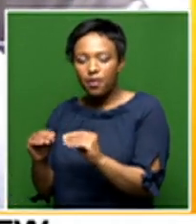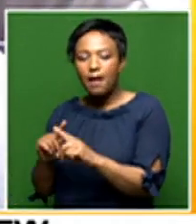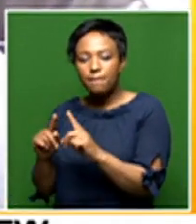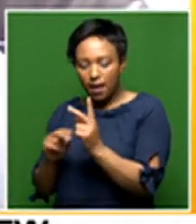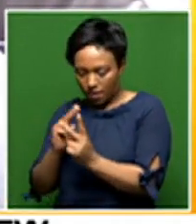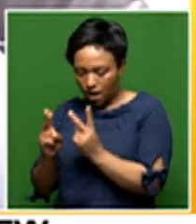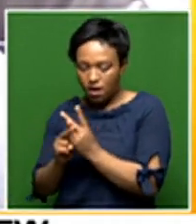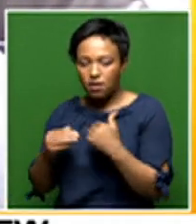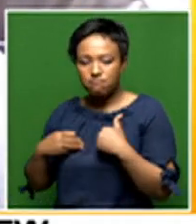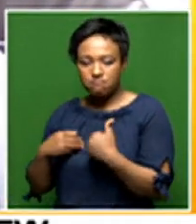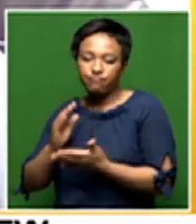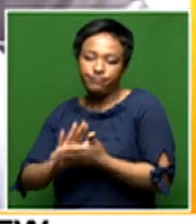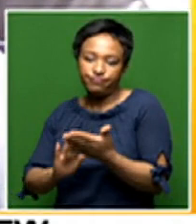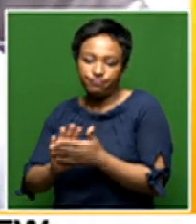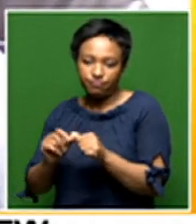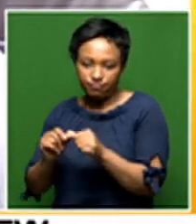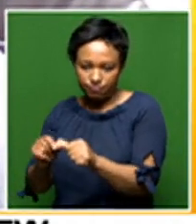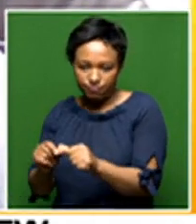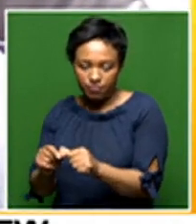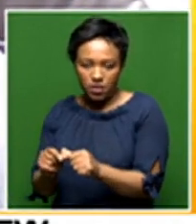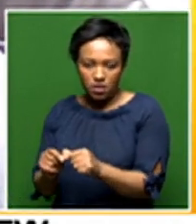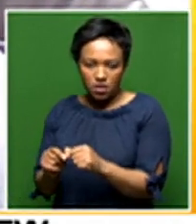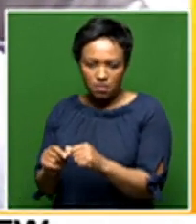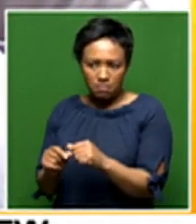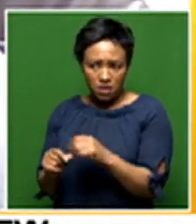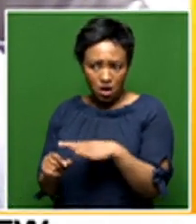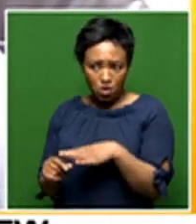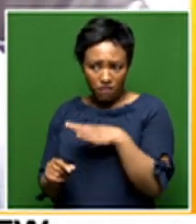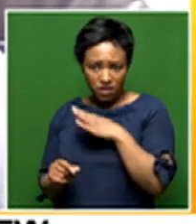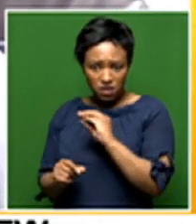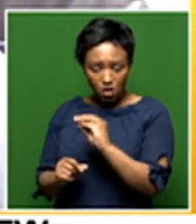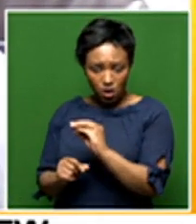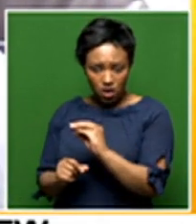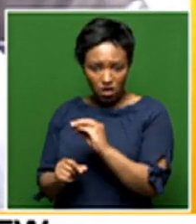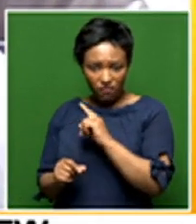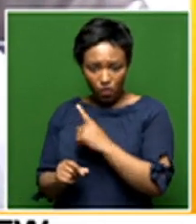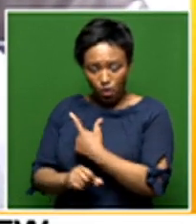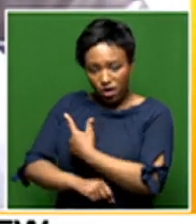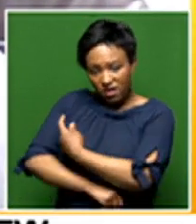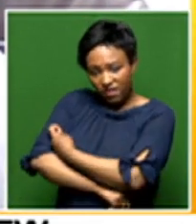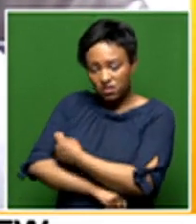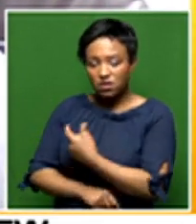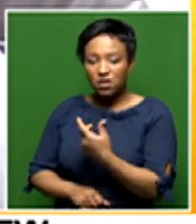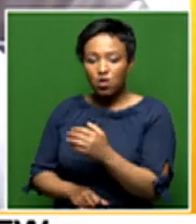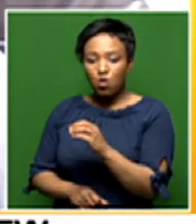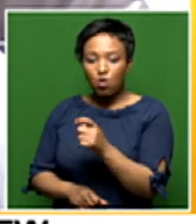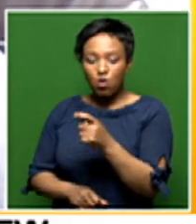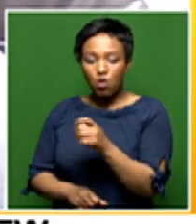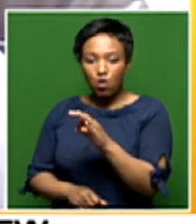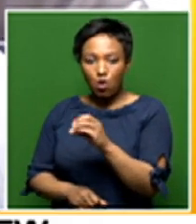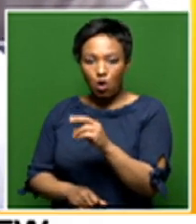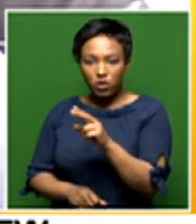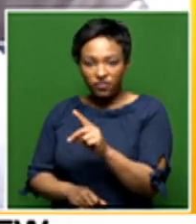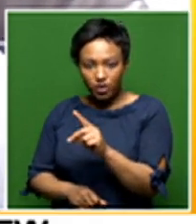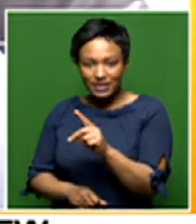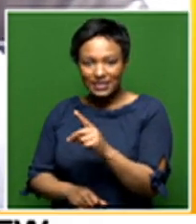has restarted. So is there a lot of confidence around this particular vaccine, the Oxford COVID-19 vaccine, even